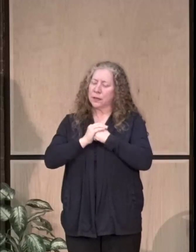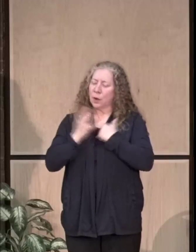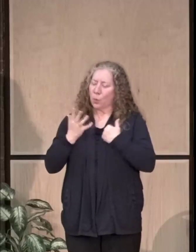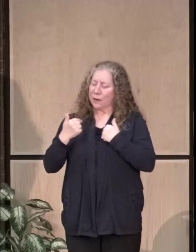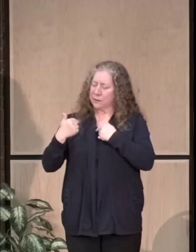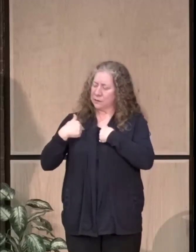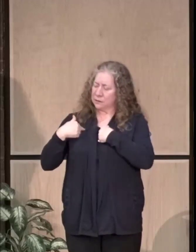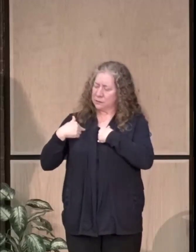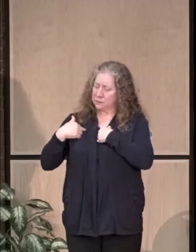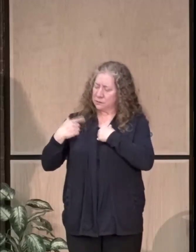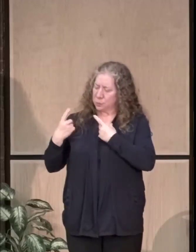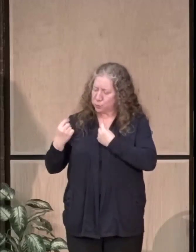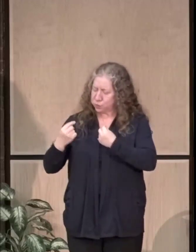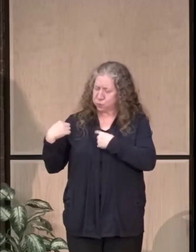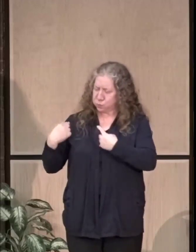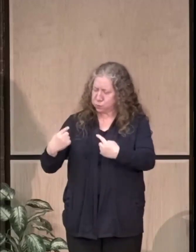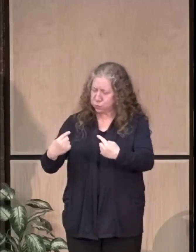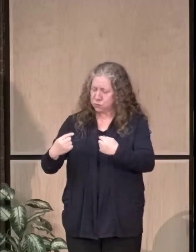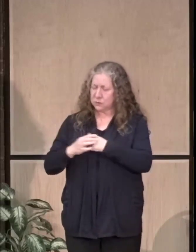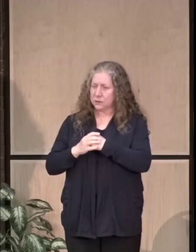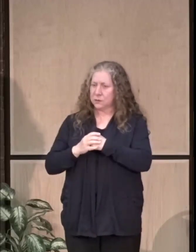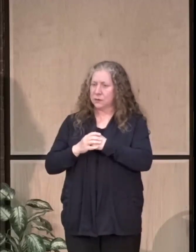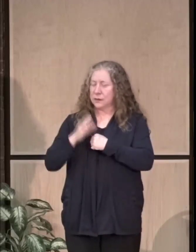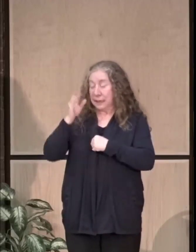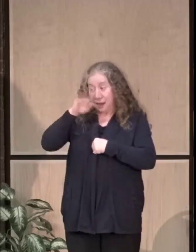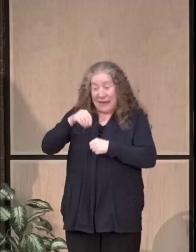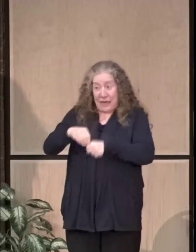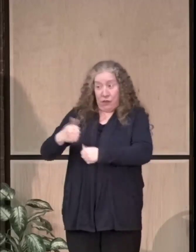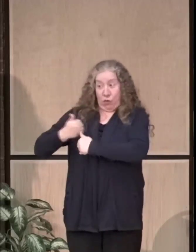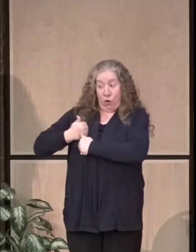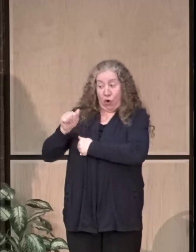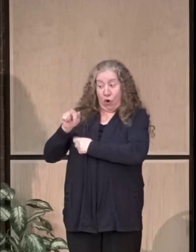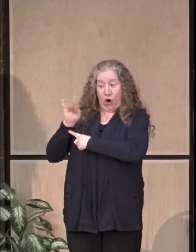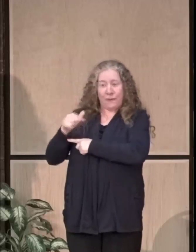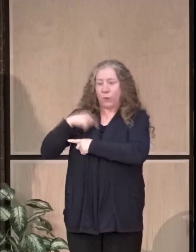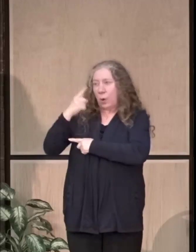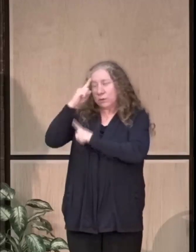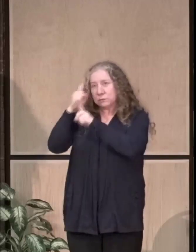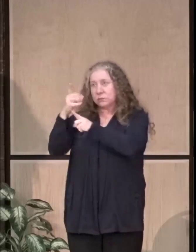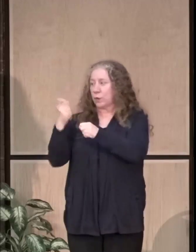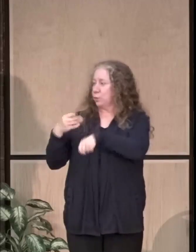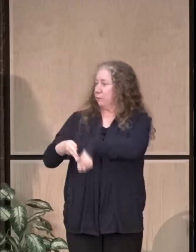what you've done and how to, because in the Army, we're always looking to improve.